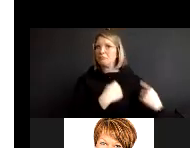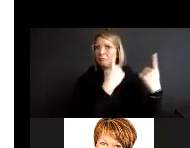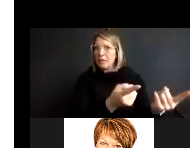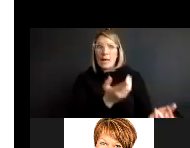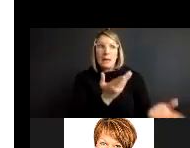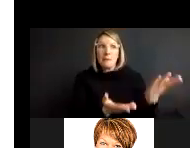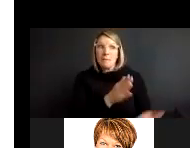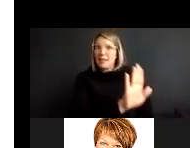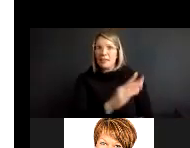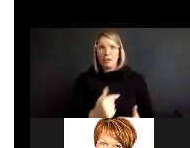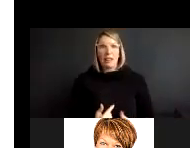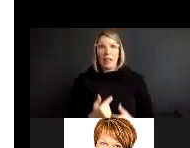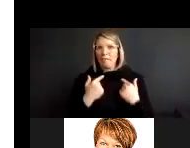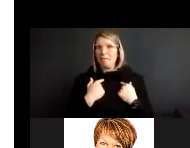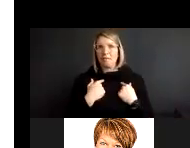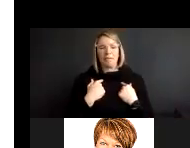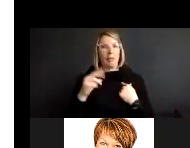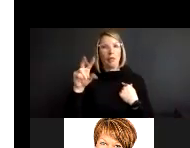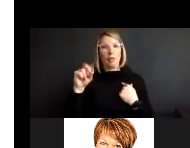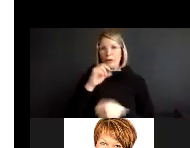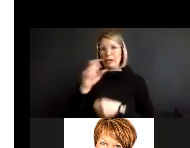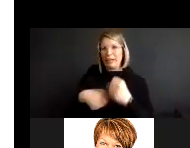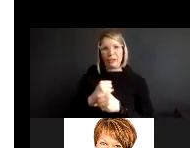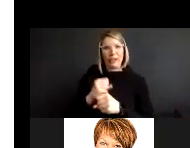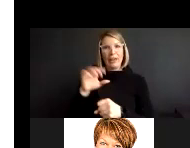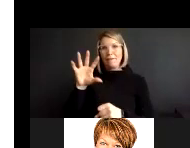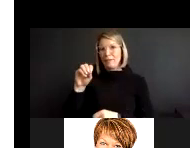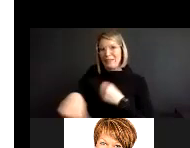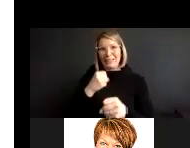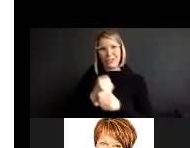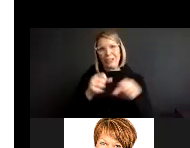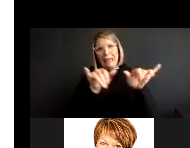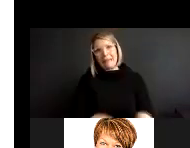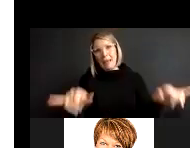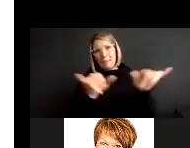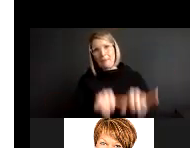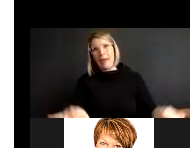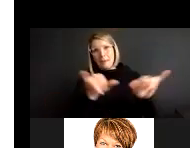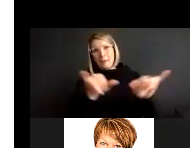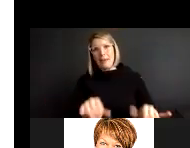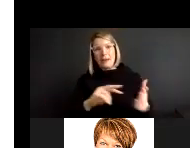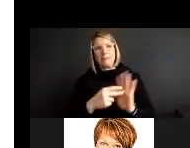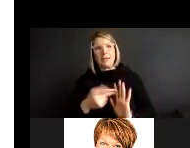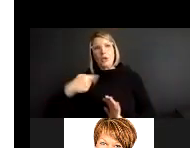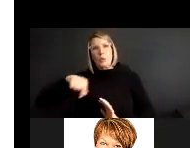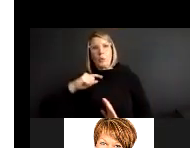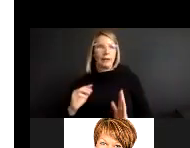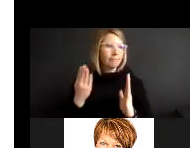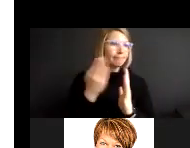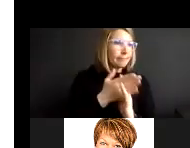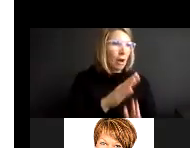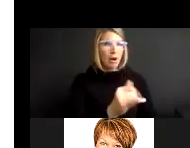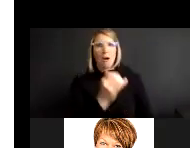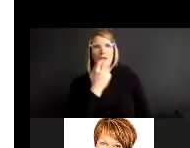life, which of course need to be considered when we're kind of, before immediately kind of jumping to a conclusion around, should the person be able to make